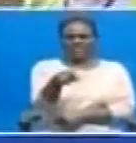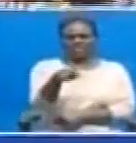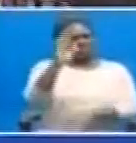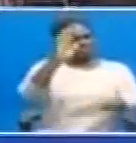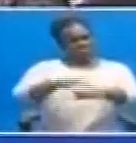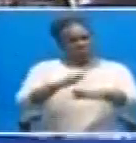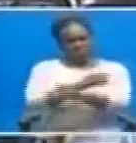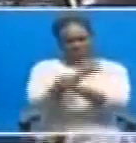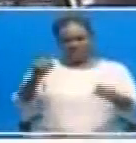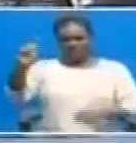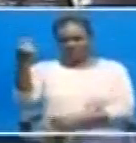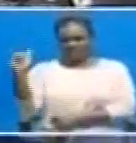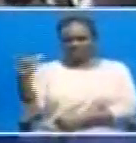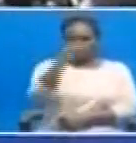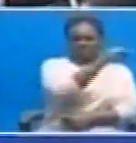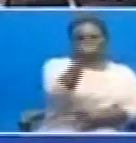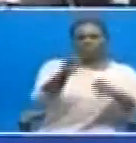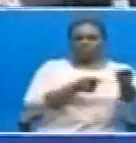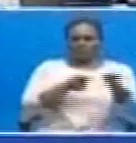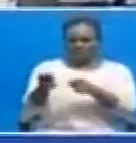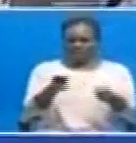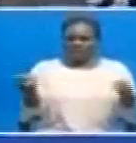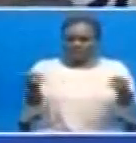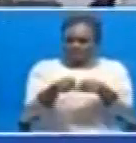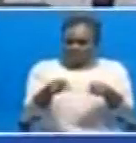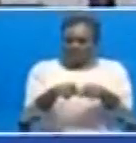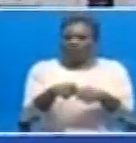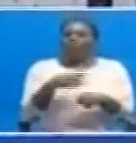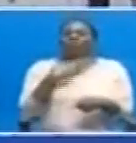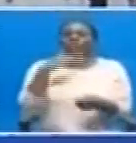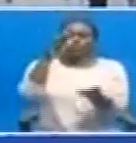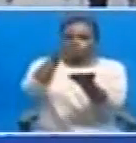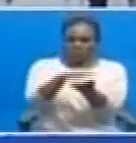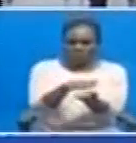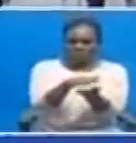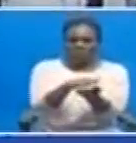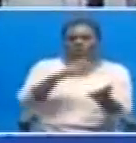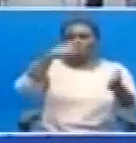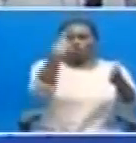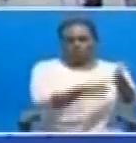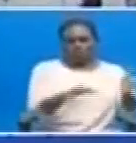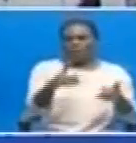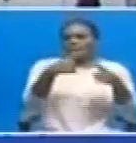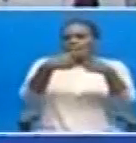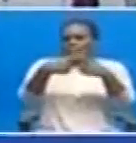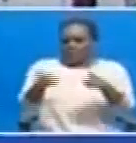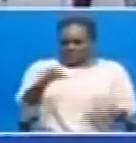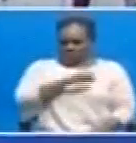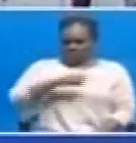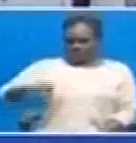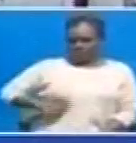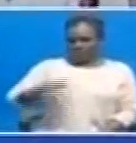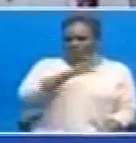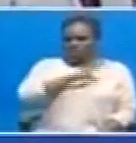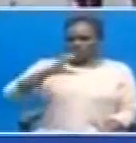rational. KQ's management also opted to outsource cabin crew members to reduce rising overhead costs. However, the Senate committee says